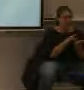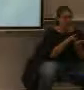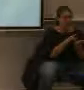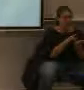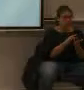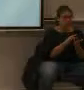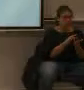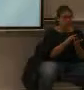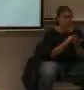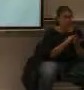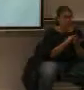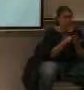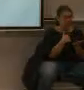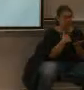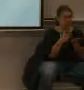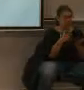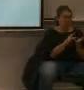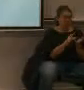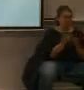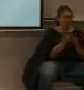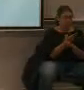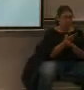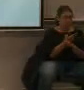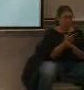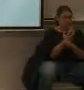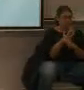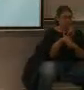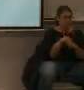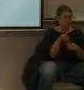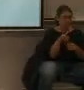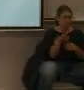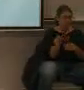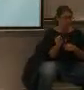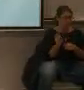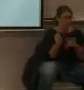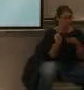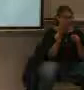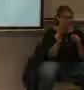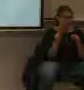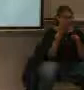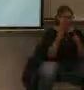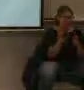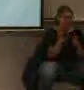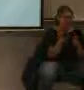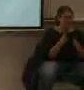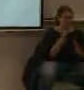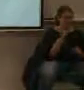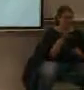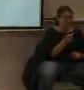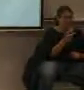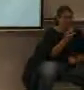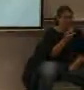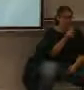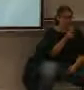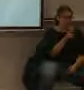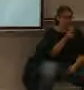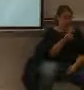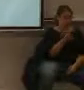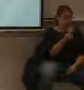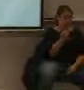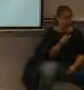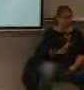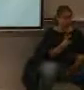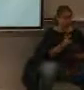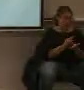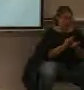That there's been a lot of antibiotic use, and in the United States they allow feeding livestock low concentrations